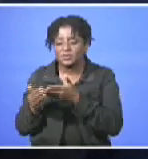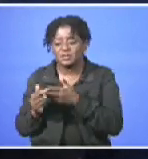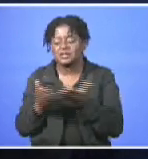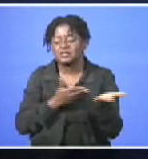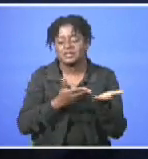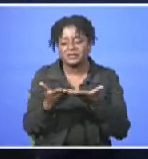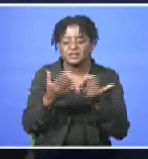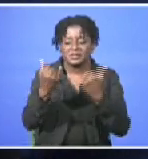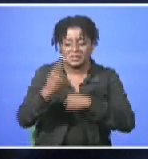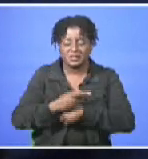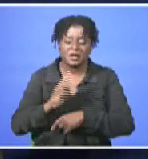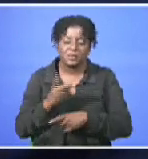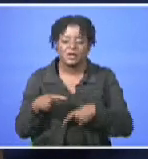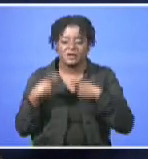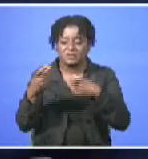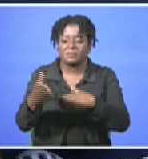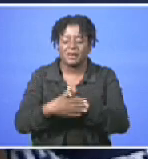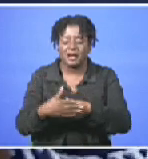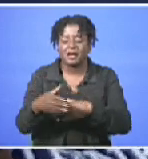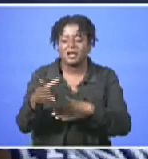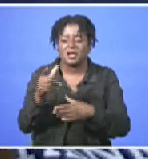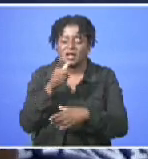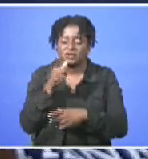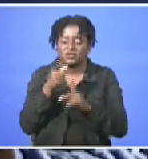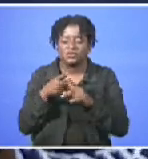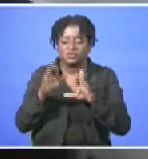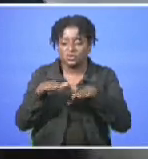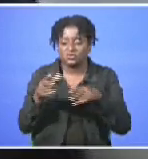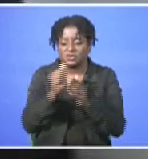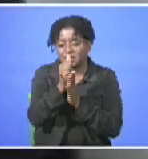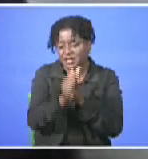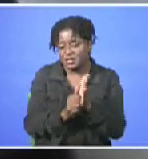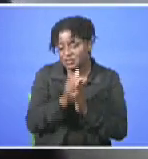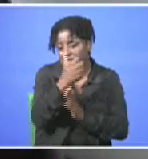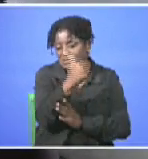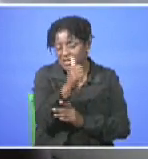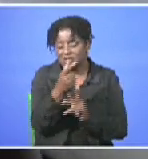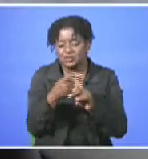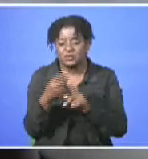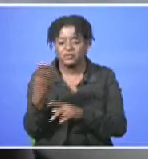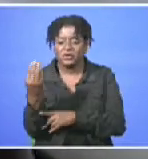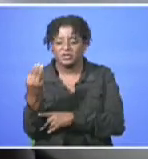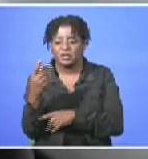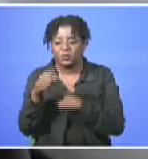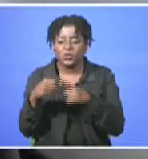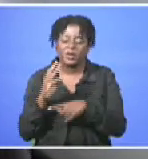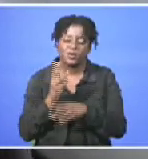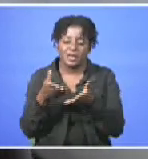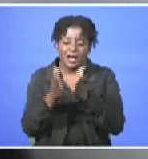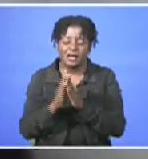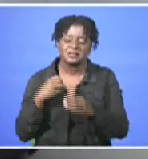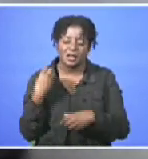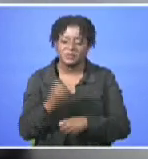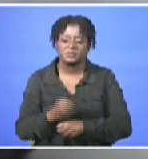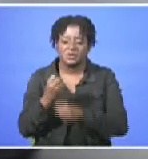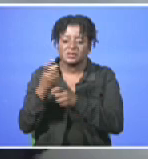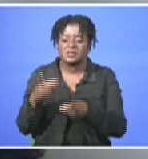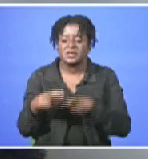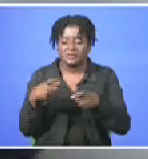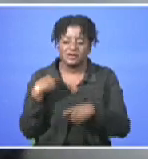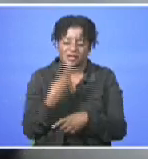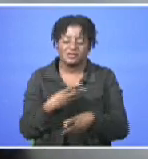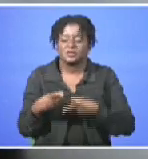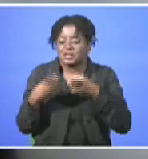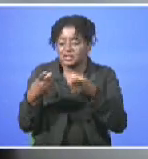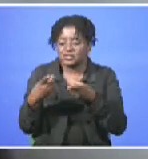to children ages 10 to 14. Whenever we asked our sponsors to give us, you know, donations, without